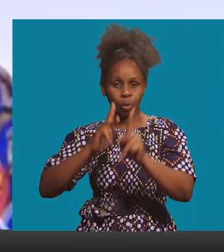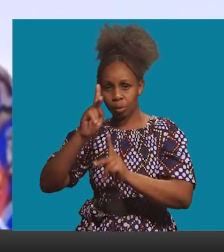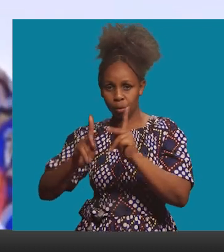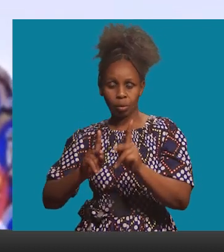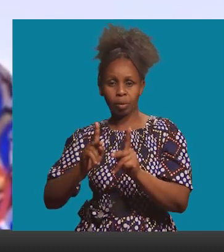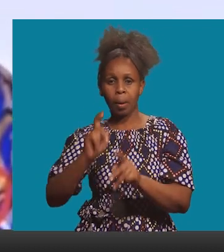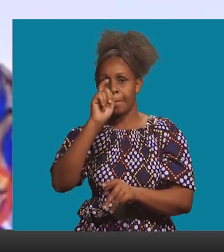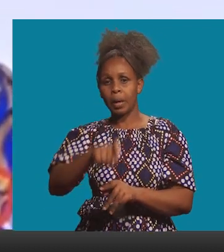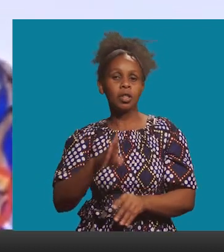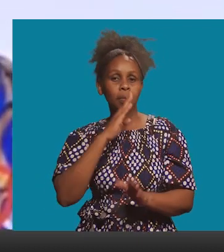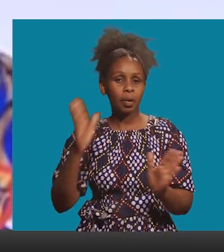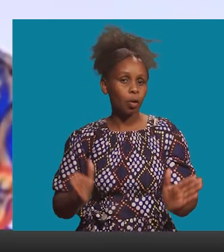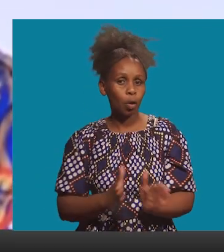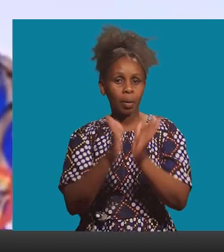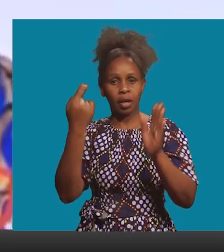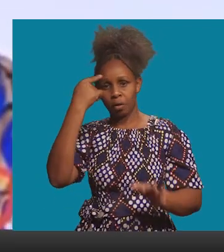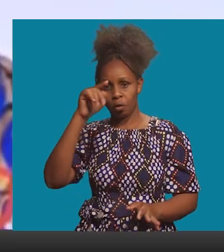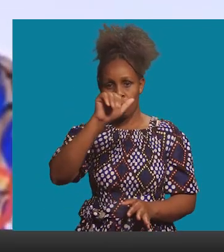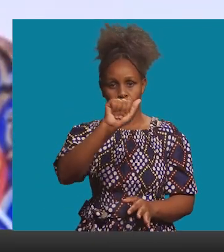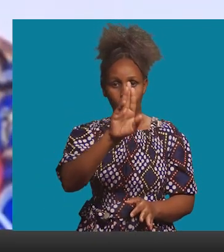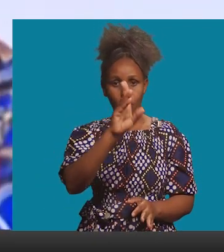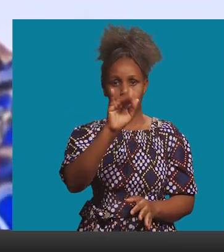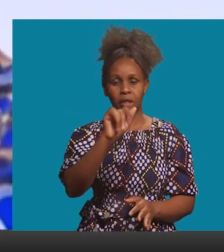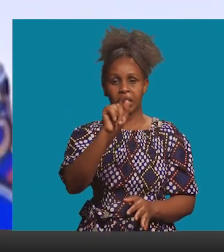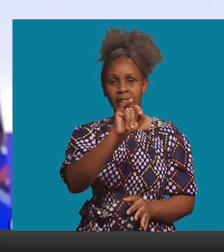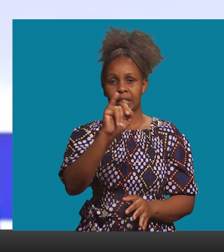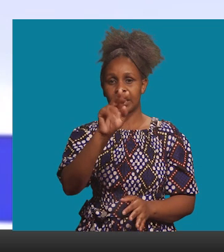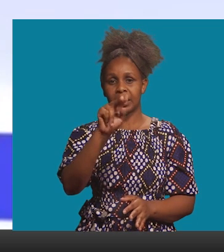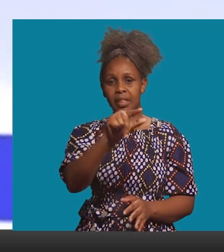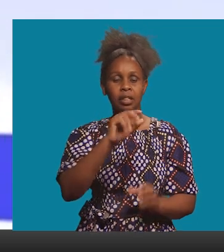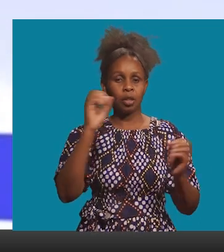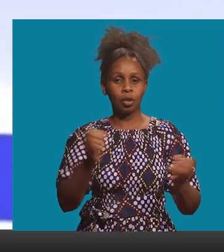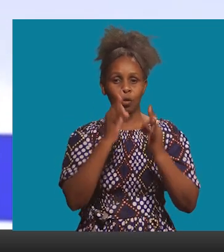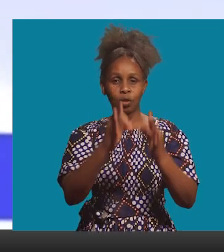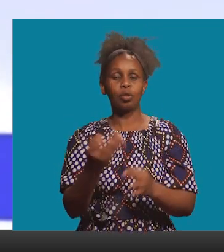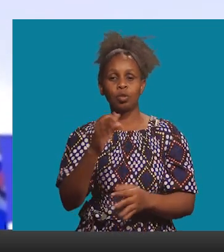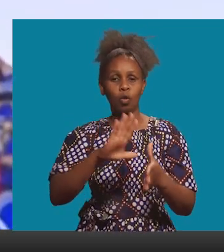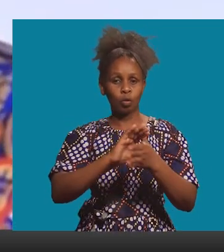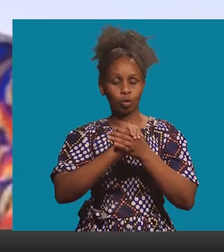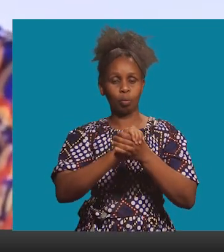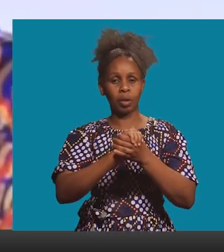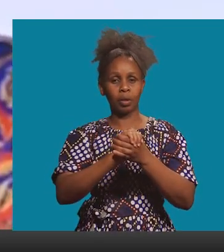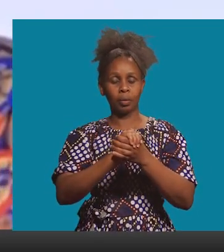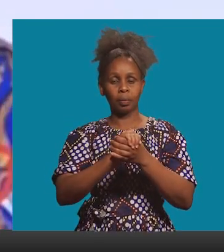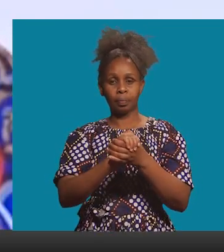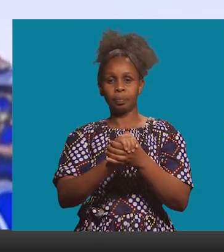2022 must be opened for auditing. That the officials of Jubilee,